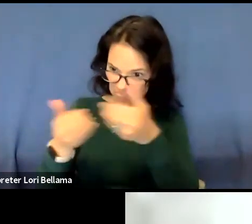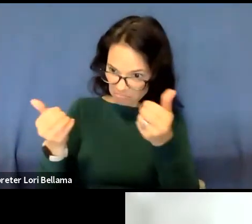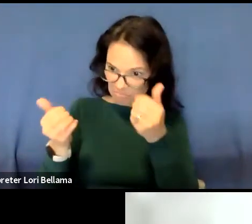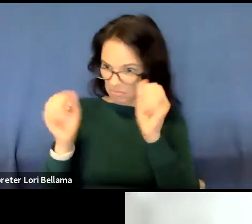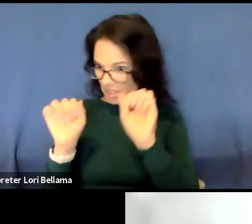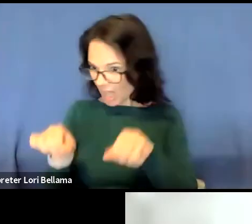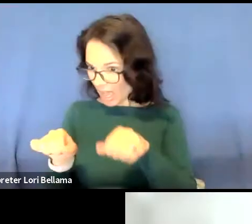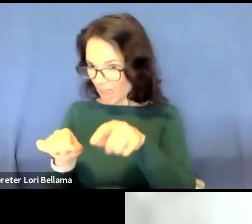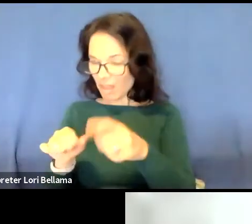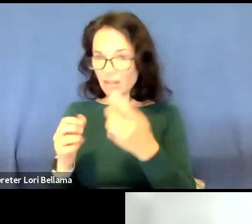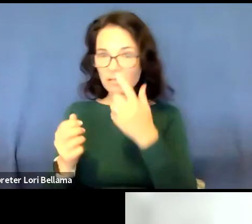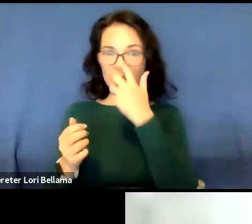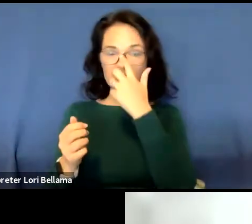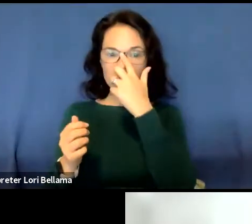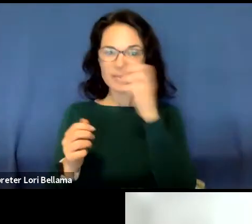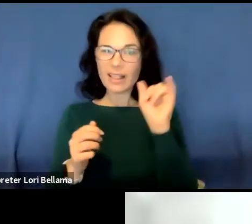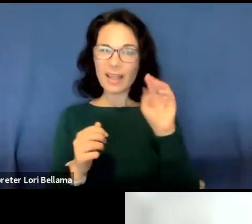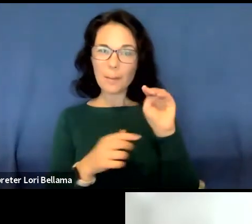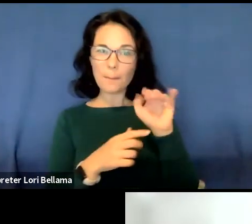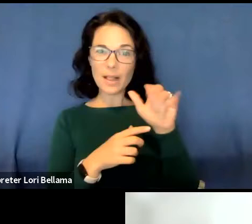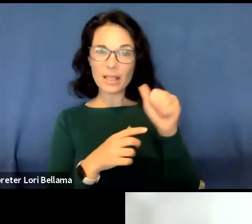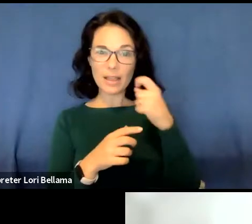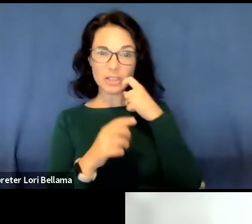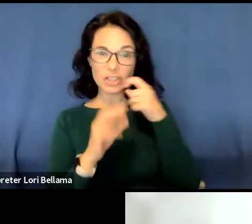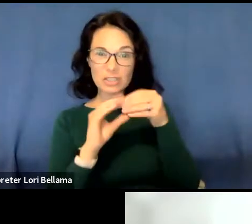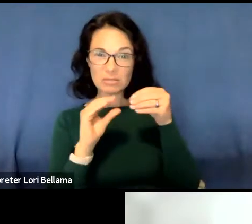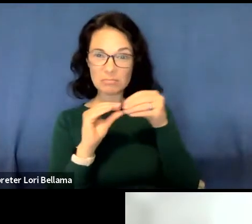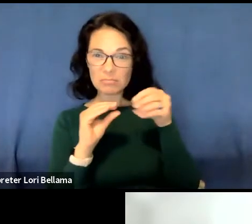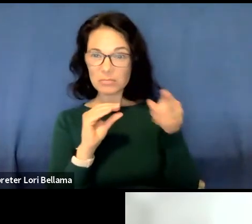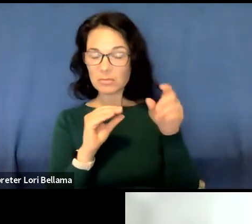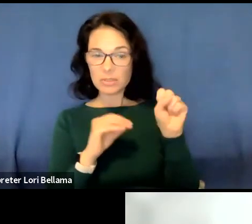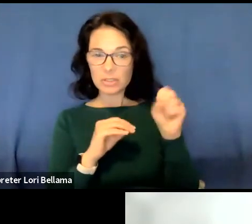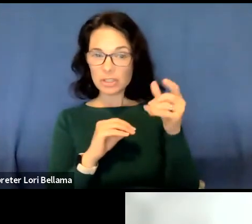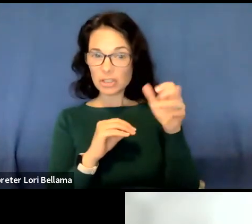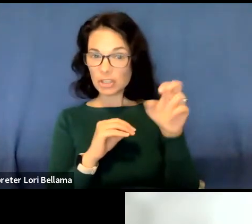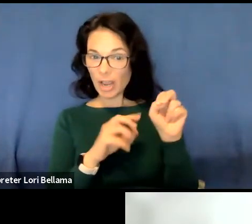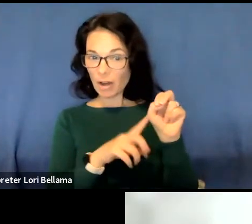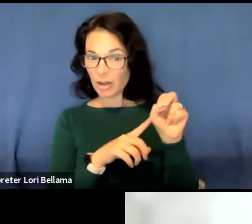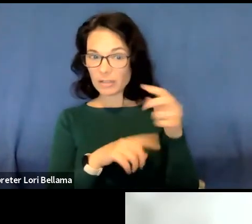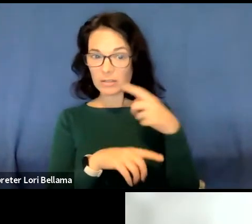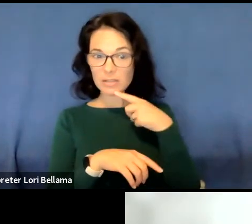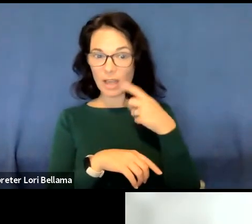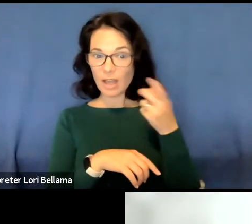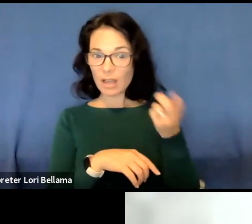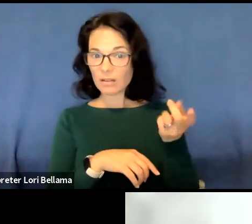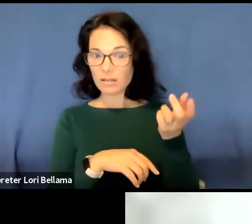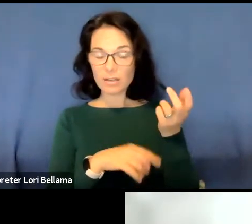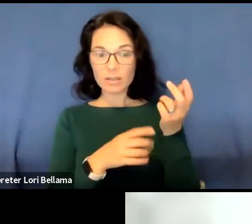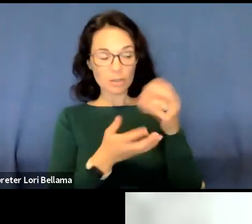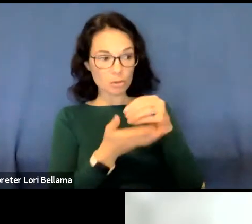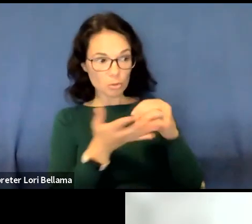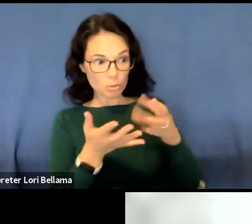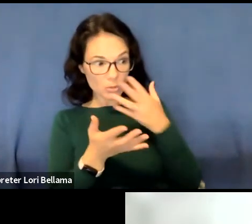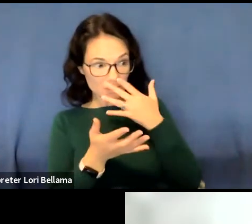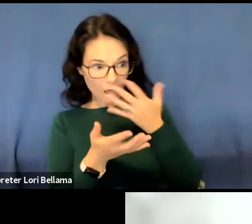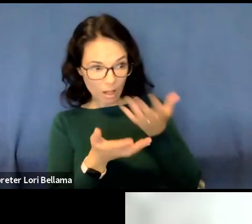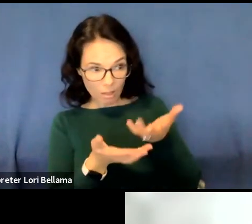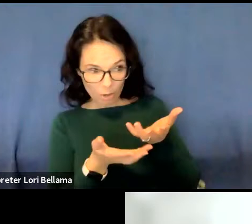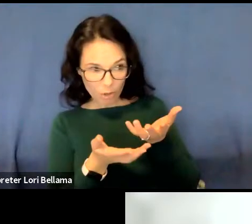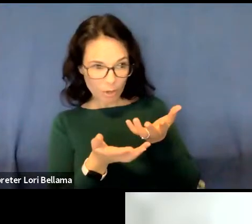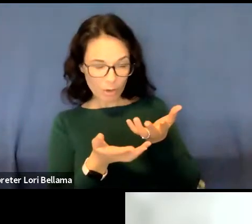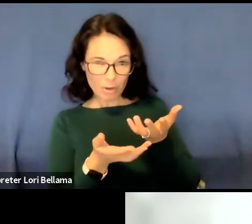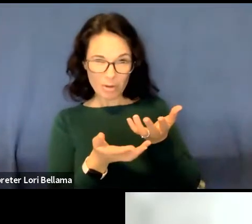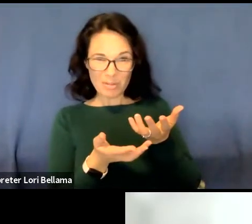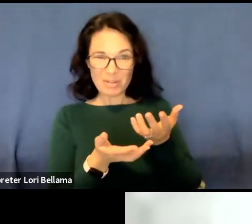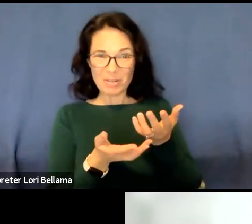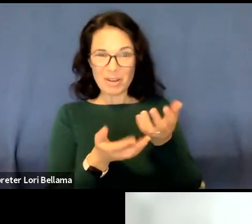to, just as Malia was saying, and Sharon as well, students of color will probably not